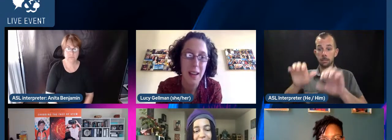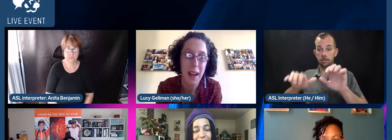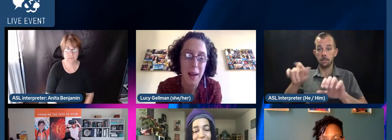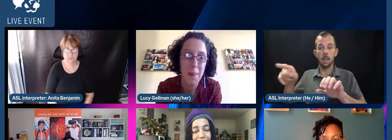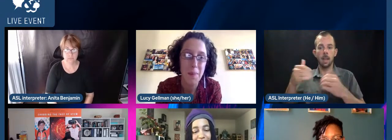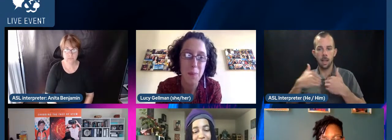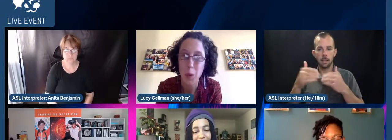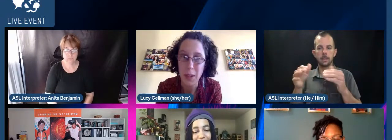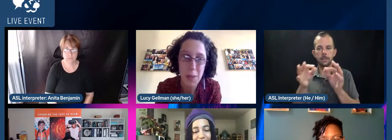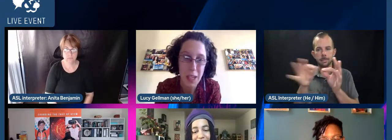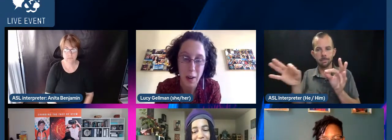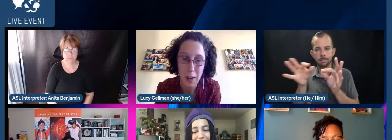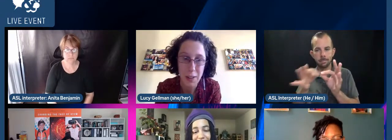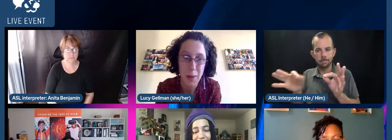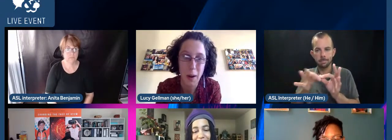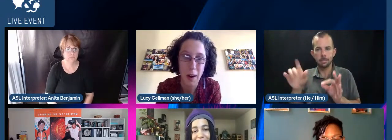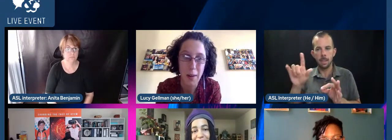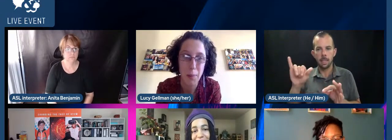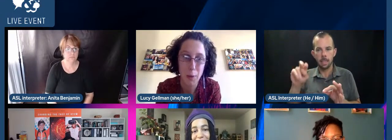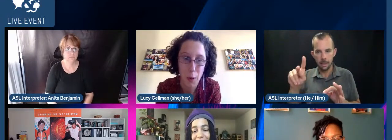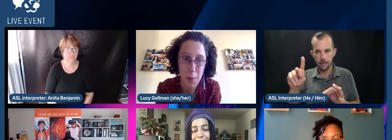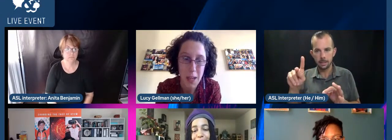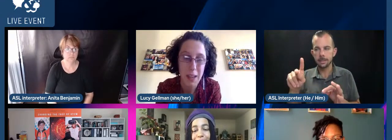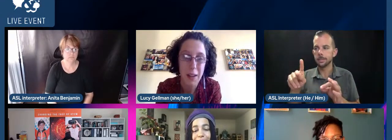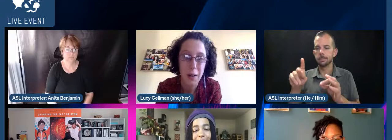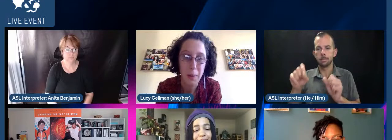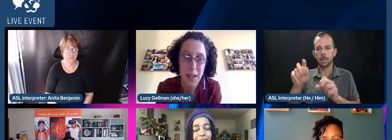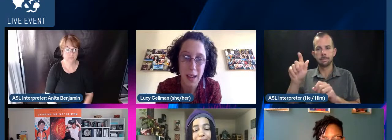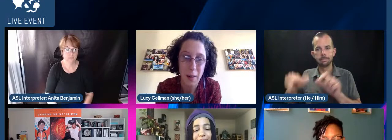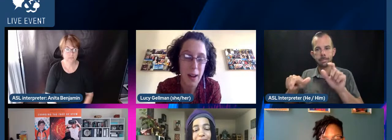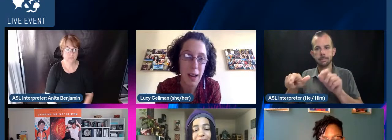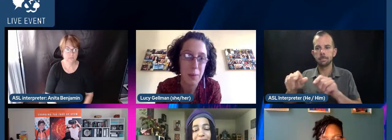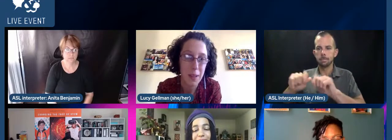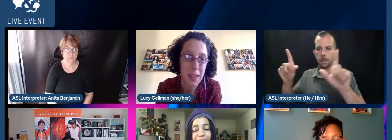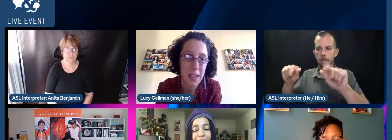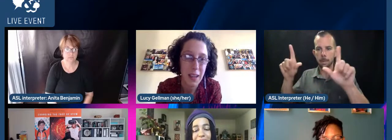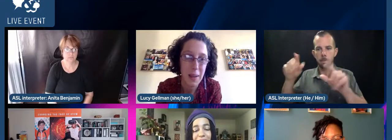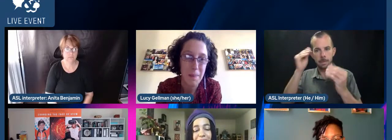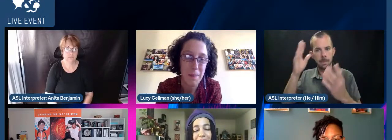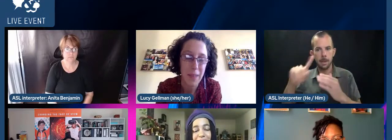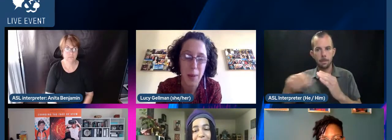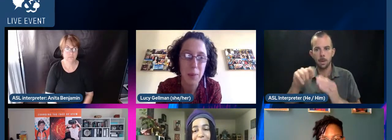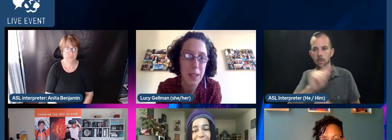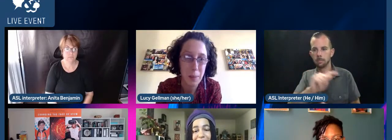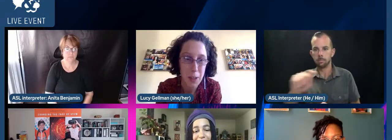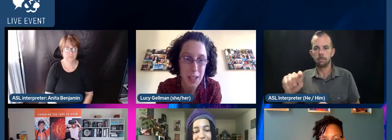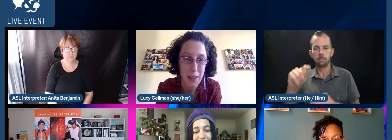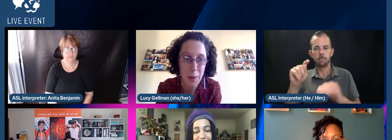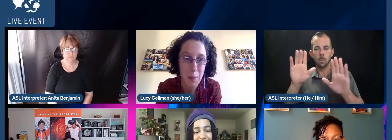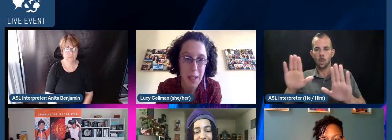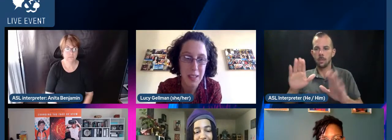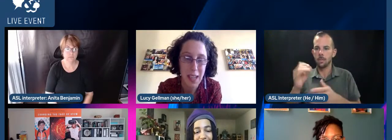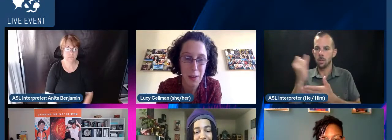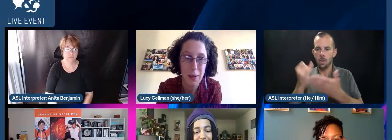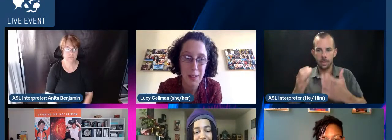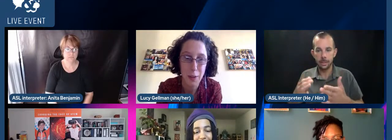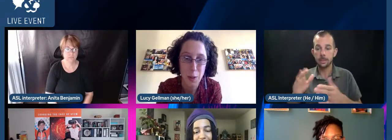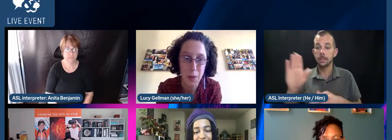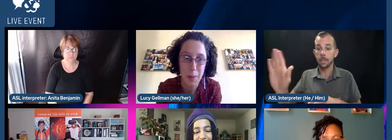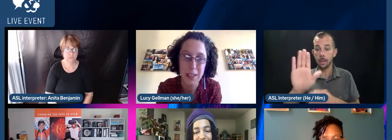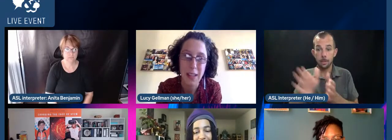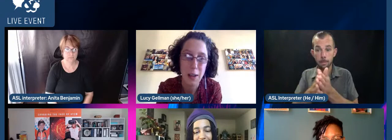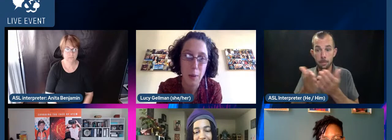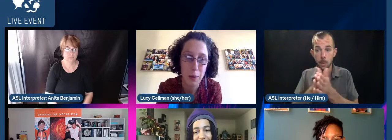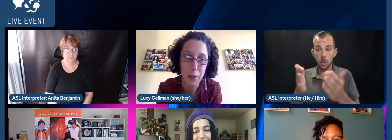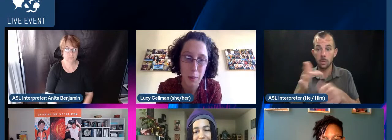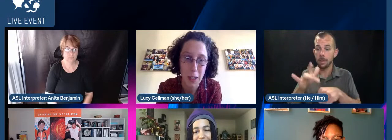amazing multimedia artists who are before me right now. And I really appreciate that we've been together in this